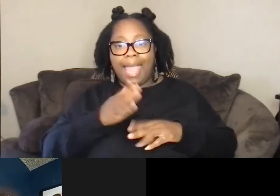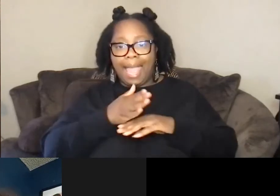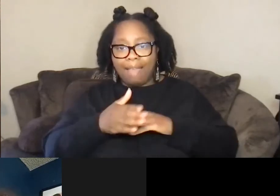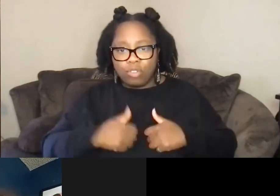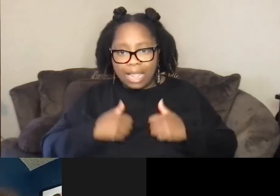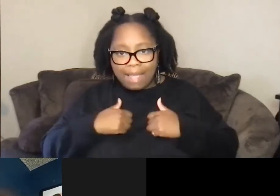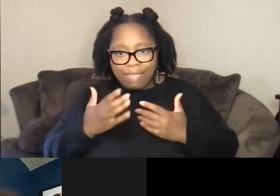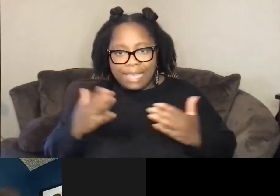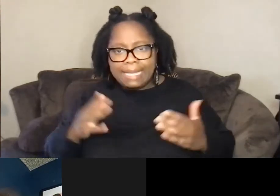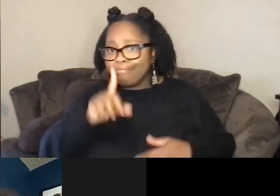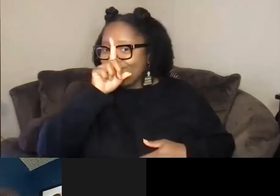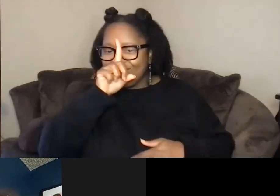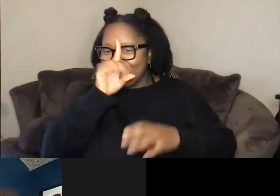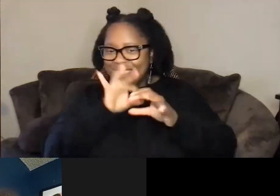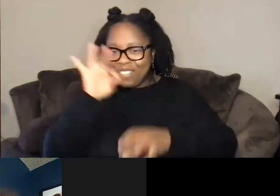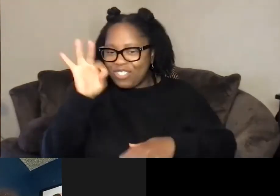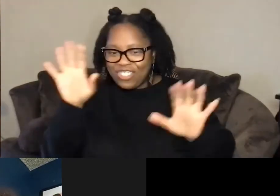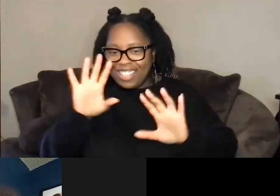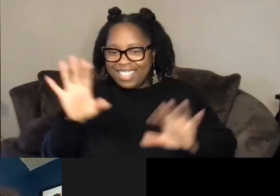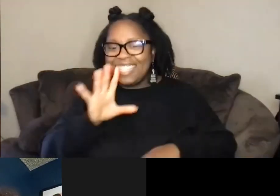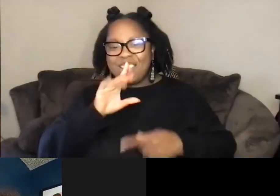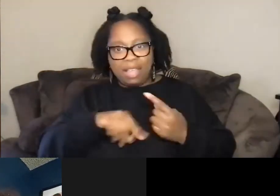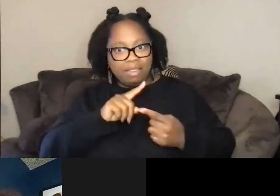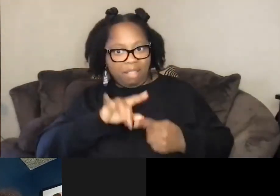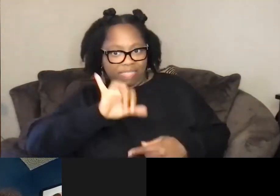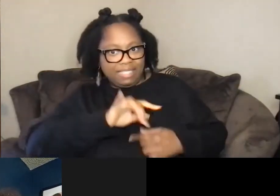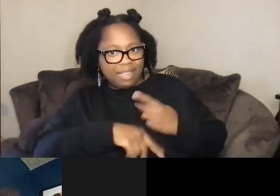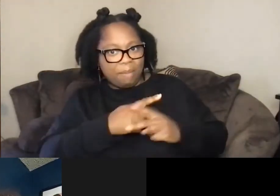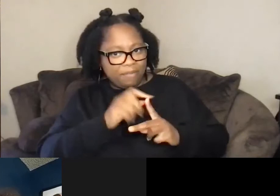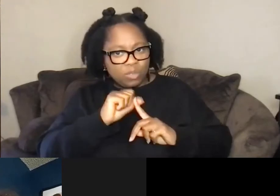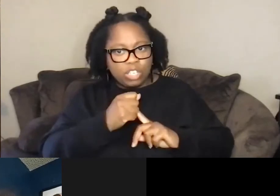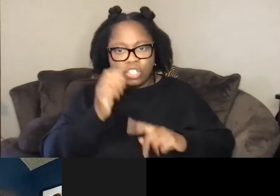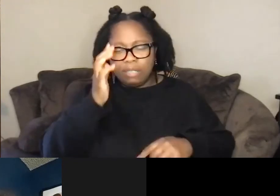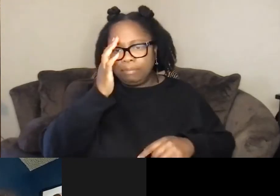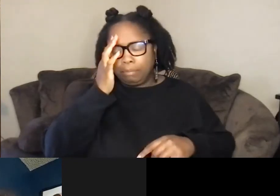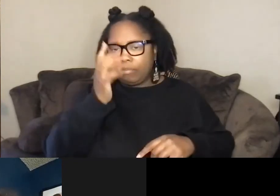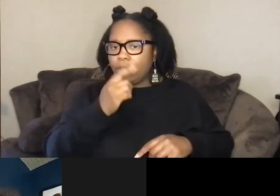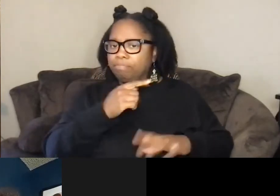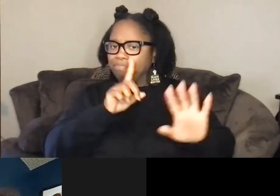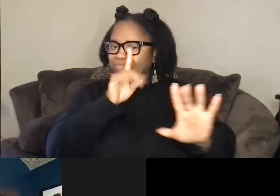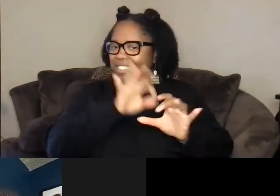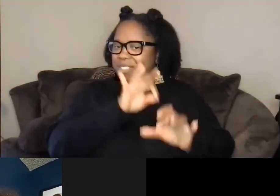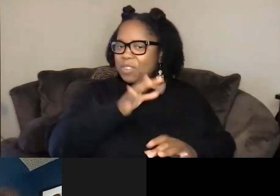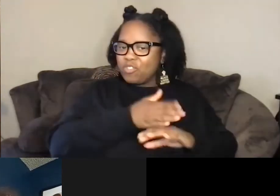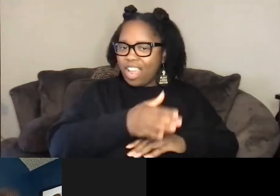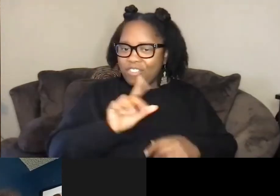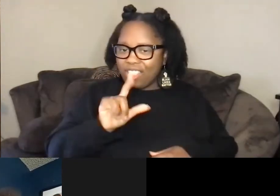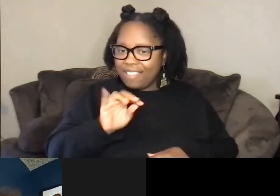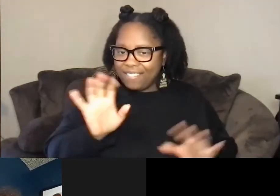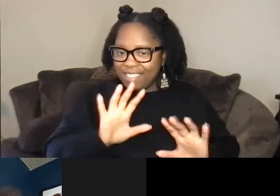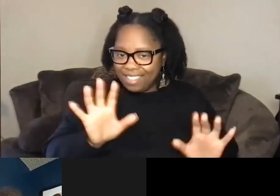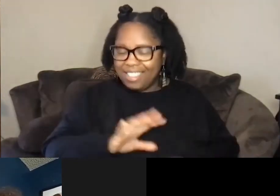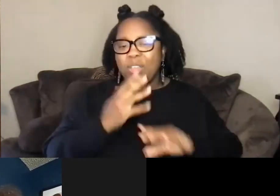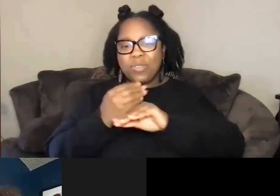didn't mean spiritual afterlife. We meant things exactly like this. We're not going to get into the spiritual afterlife piece other than the webinar